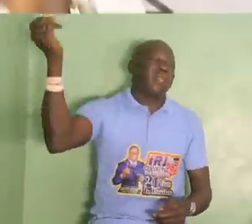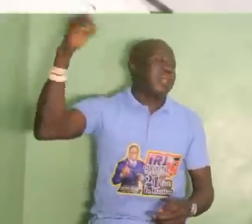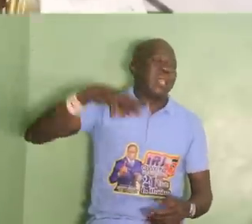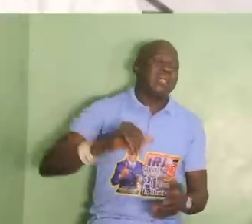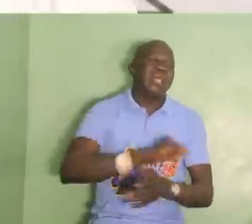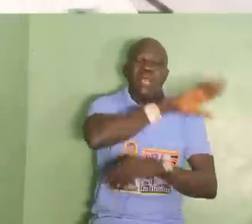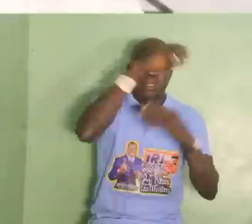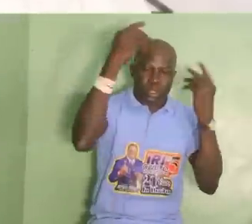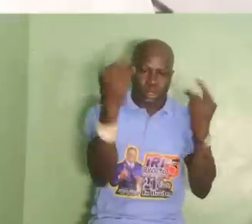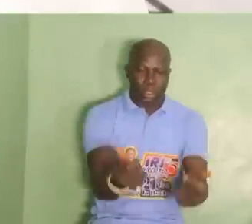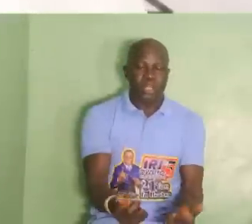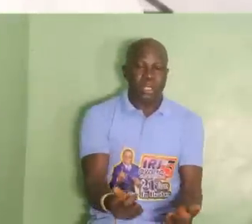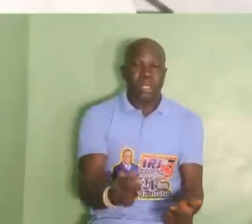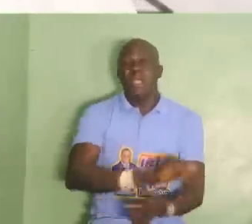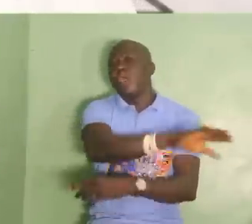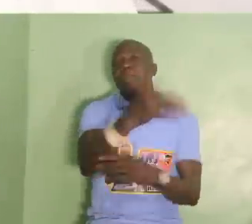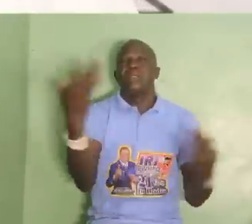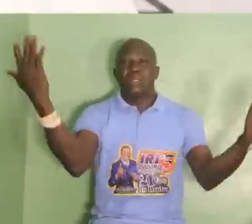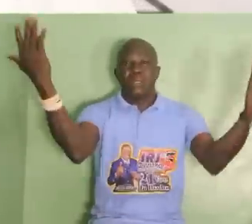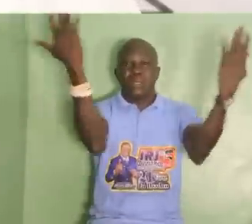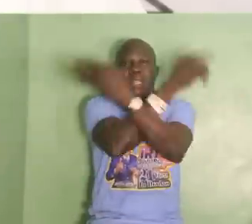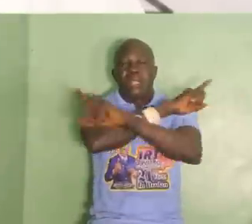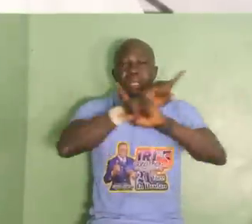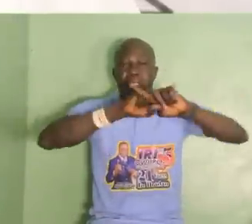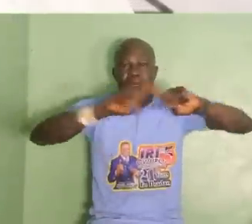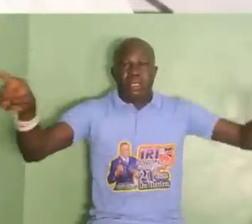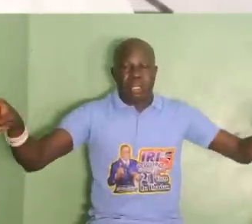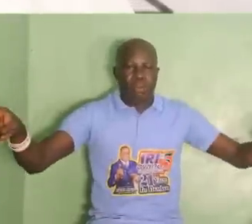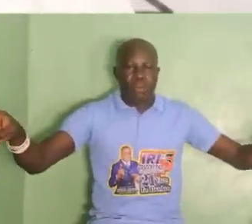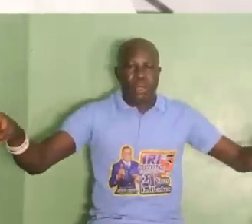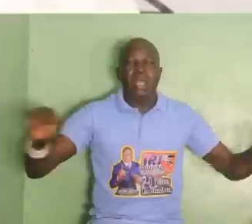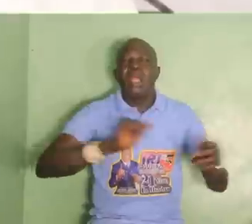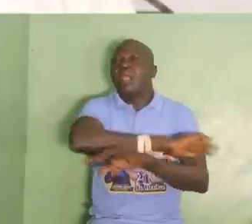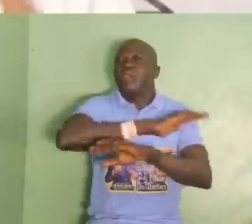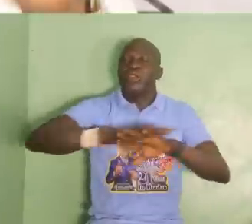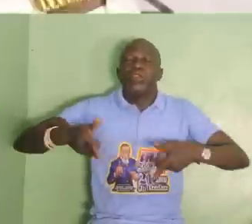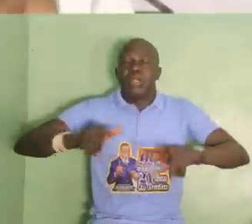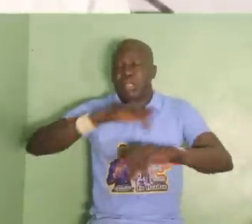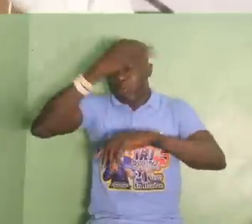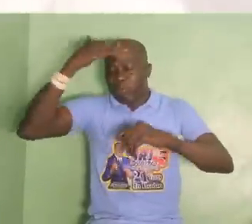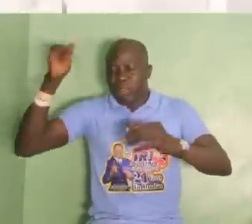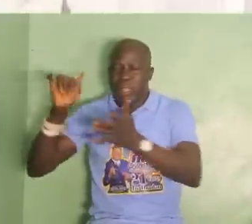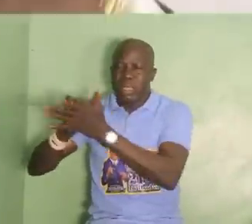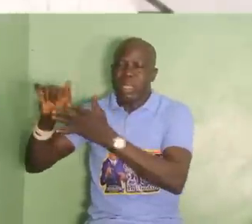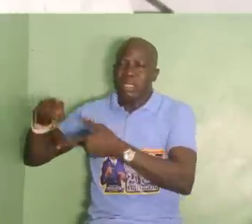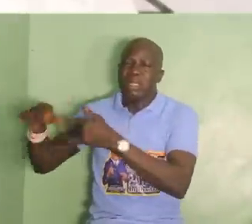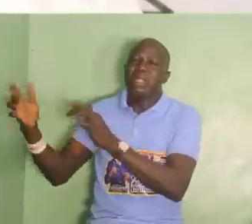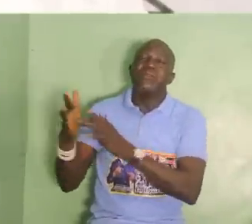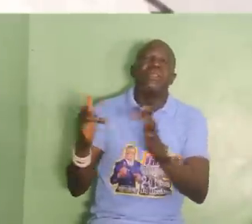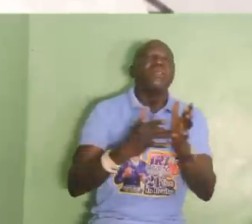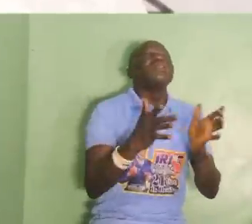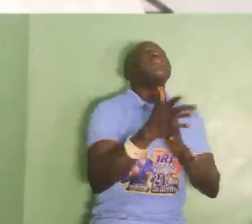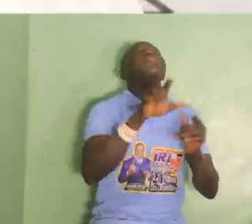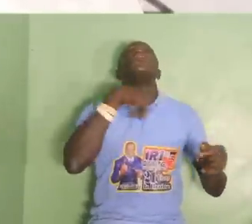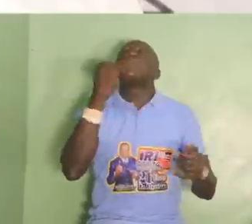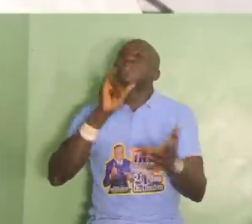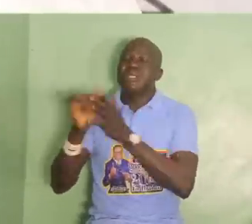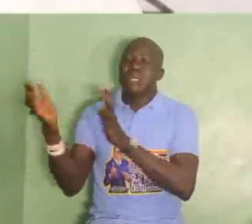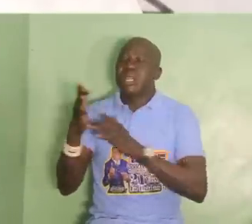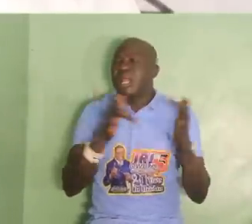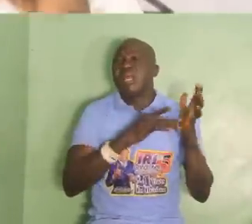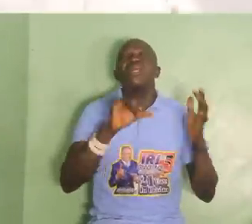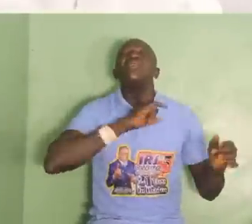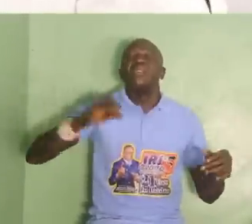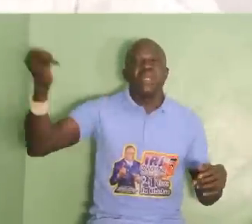Joseph. He interprets a dream that promotion comes. He has two balls in the prison.